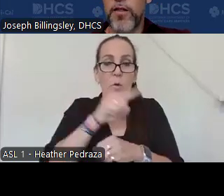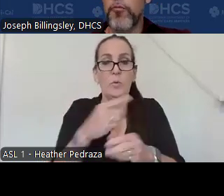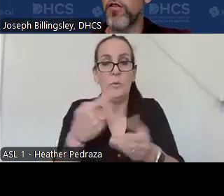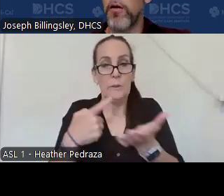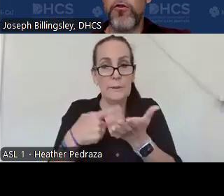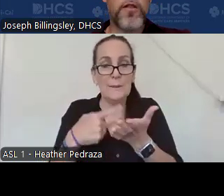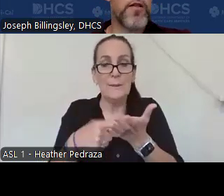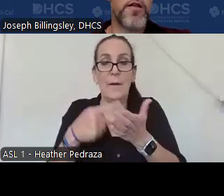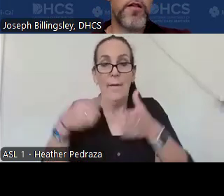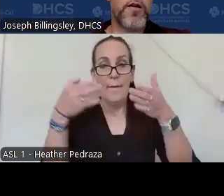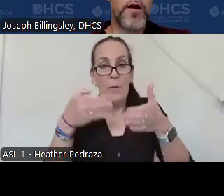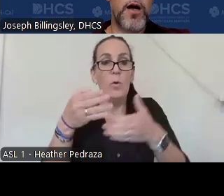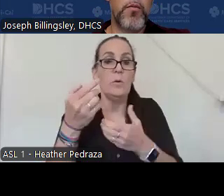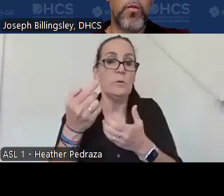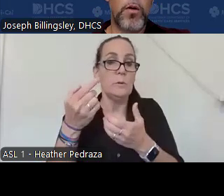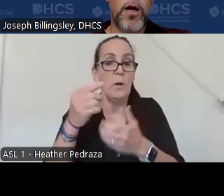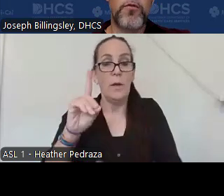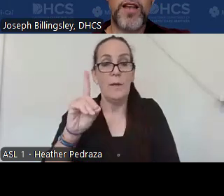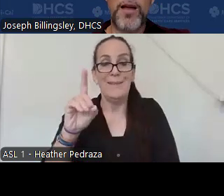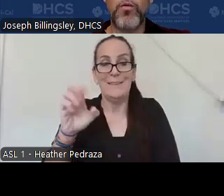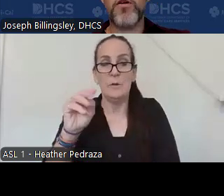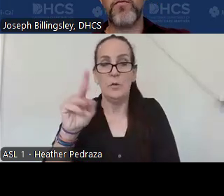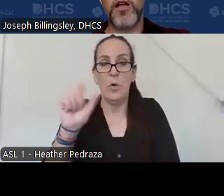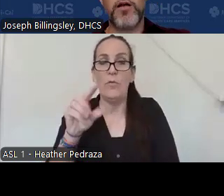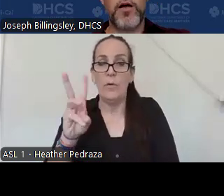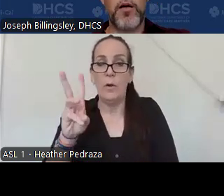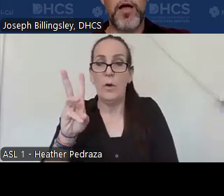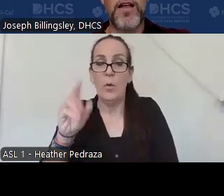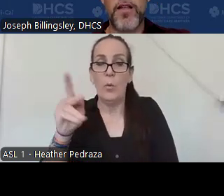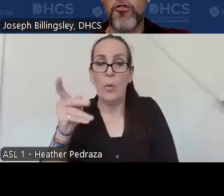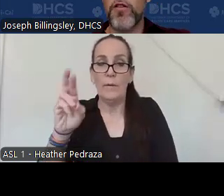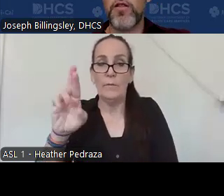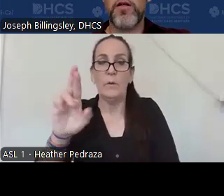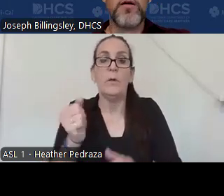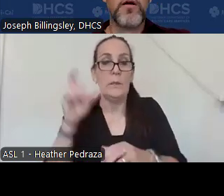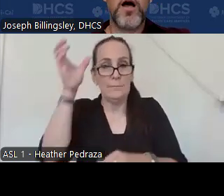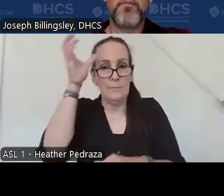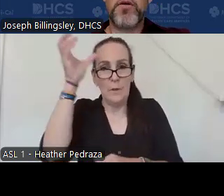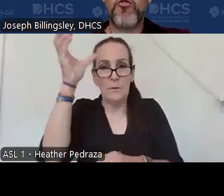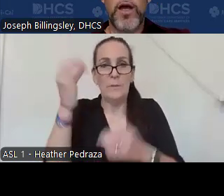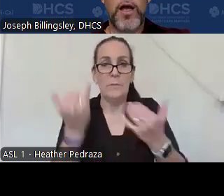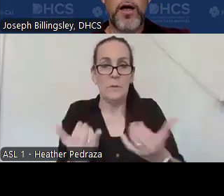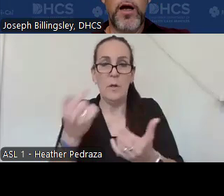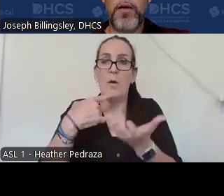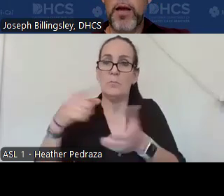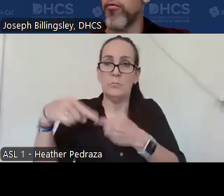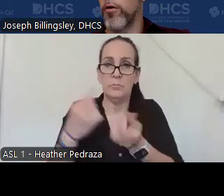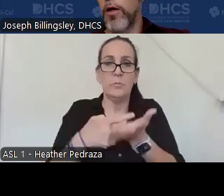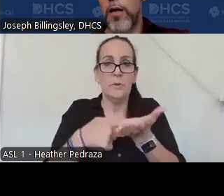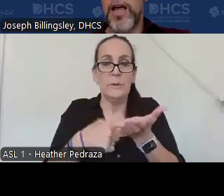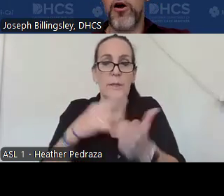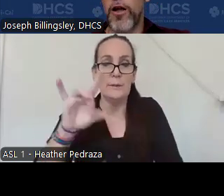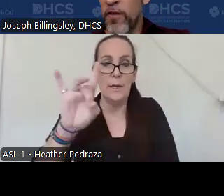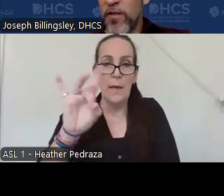and assumptions that we just discussed. To date, we've convened 8 sessions between